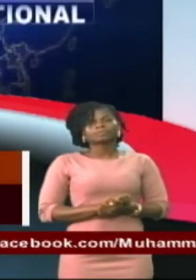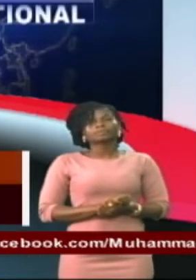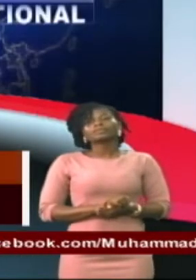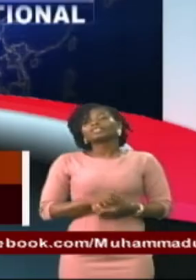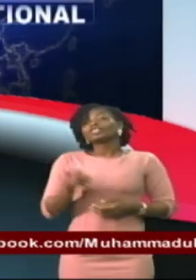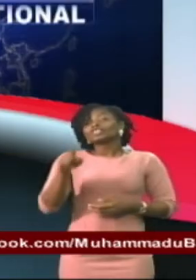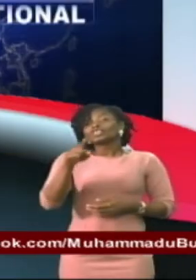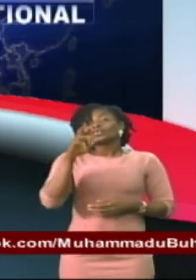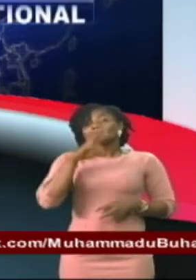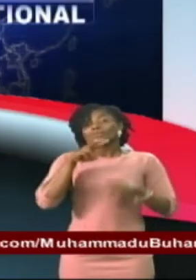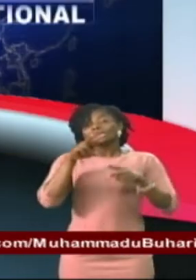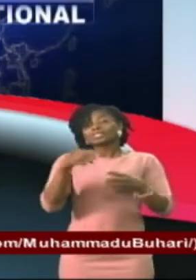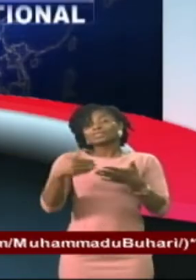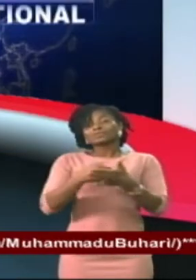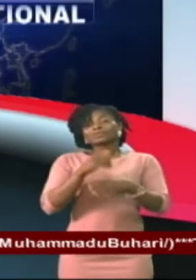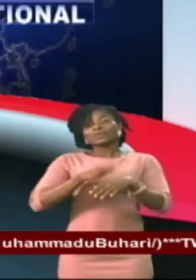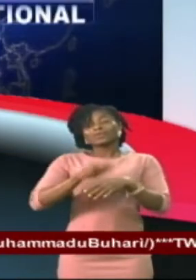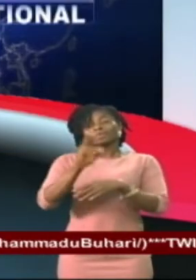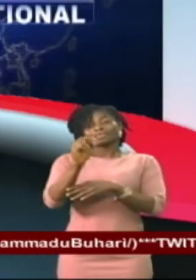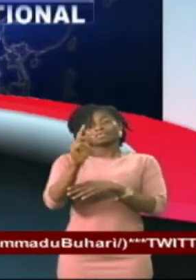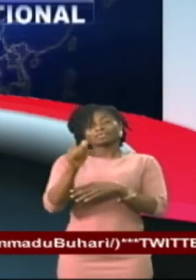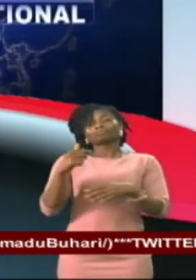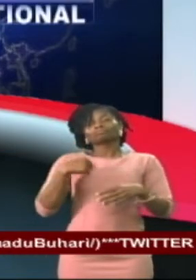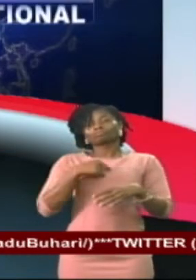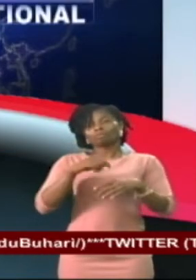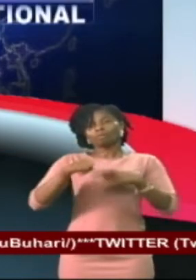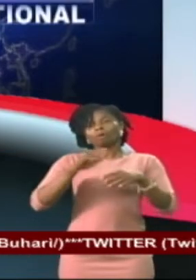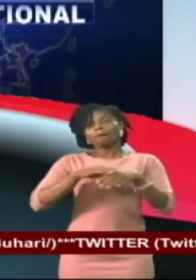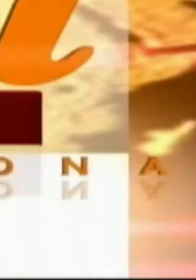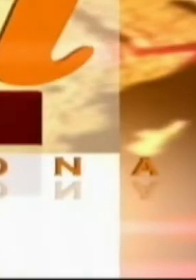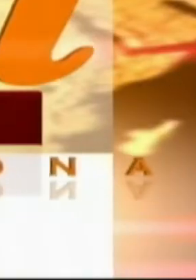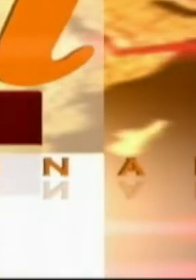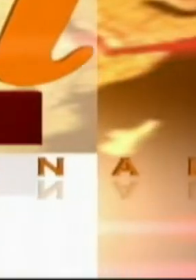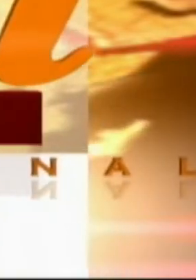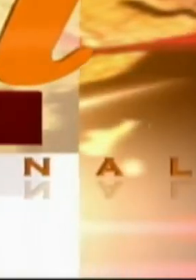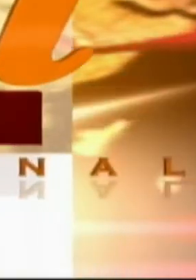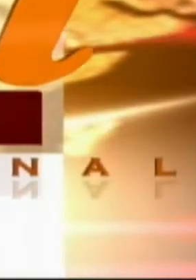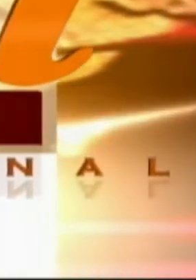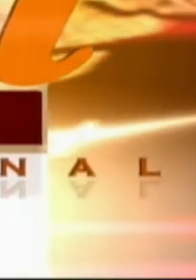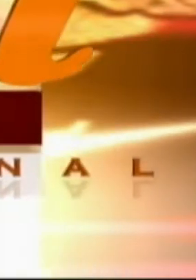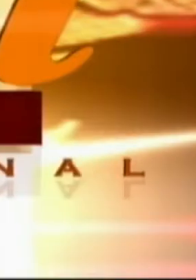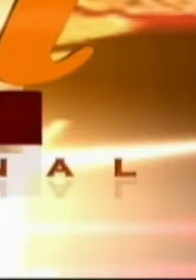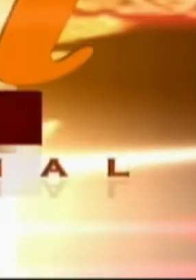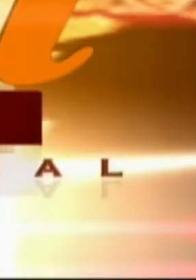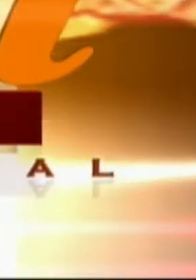You're watching the news on NTA International. It's time to take a break. We'll be back with more reports shortly.